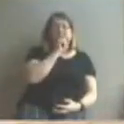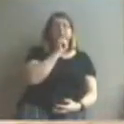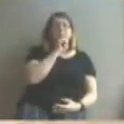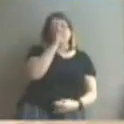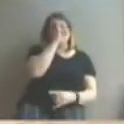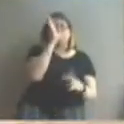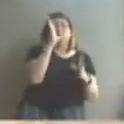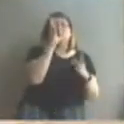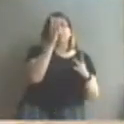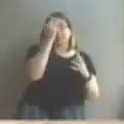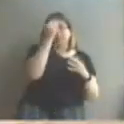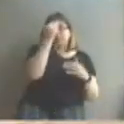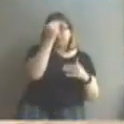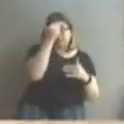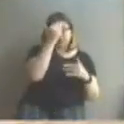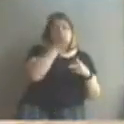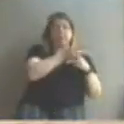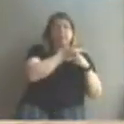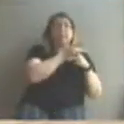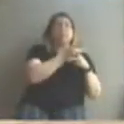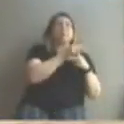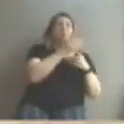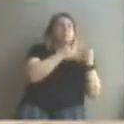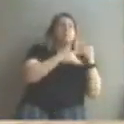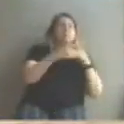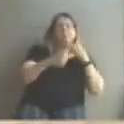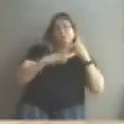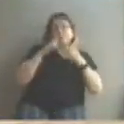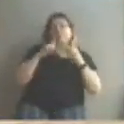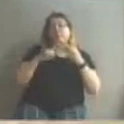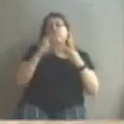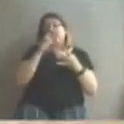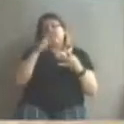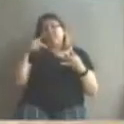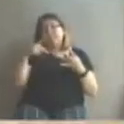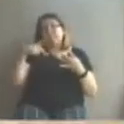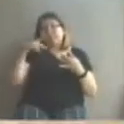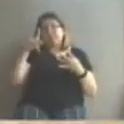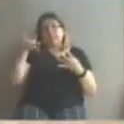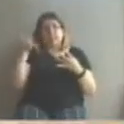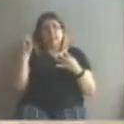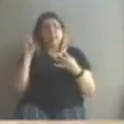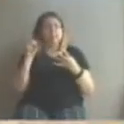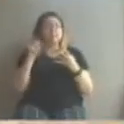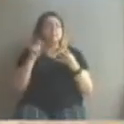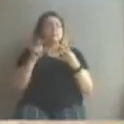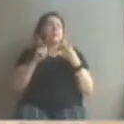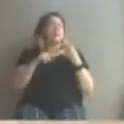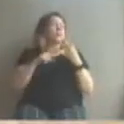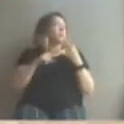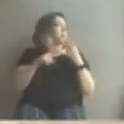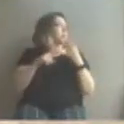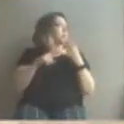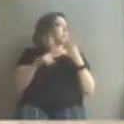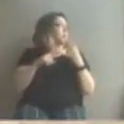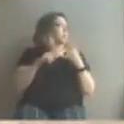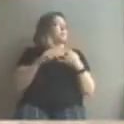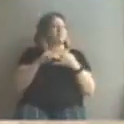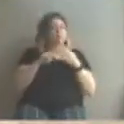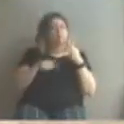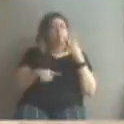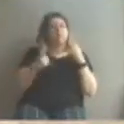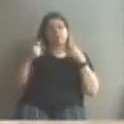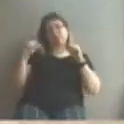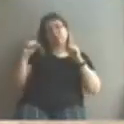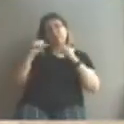care and social-emotional learning. Restorative practices and positive behavior interventions and supports are in my department. What we've tried to do is